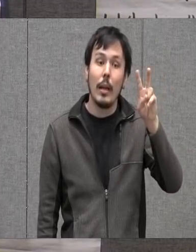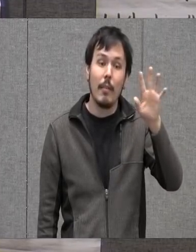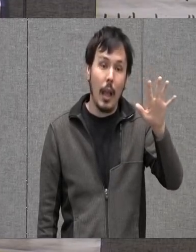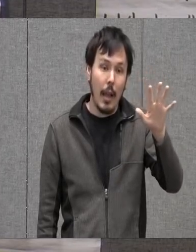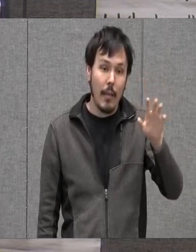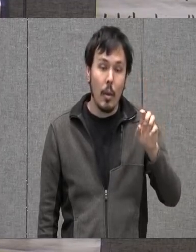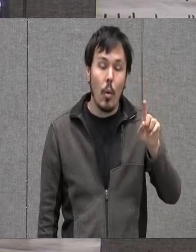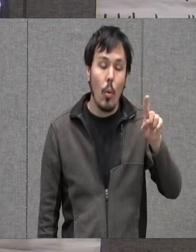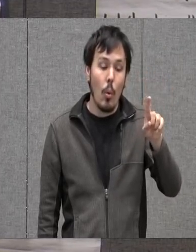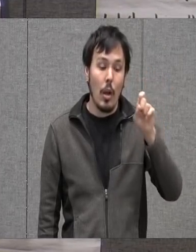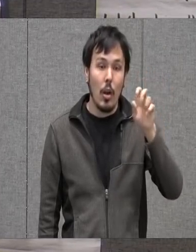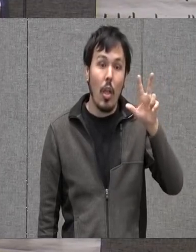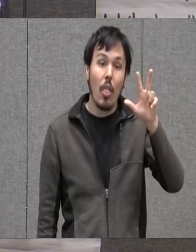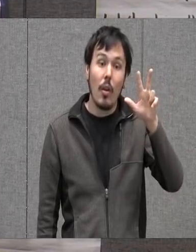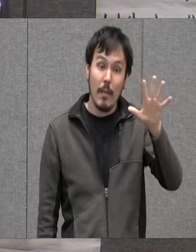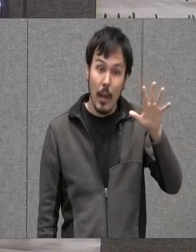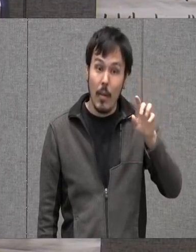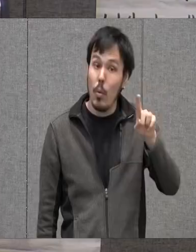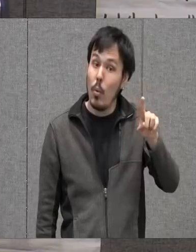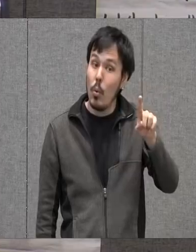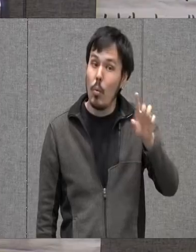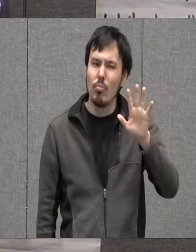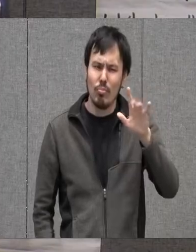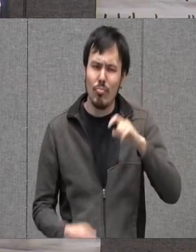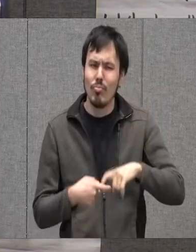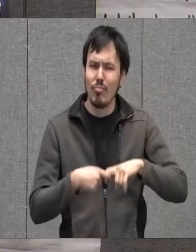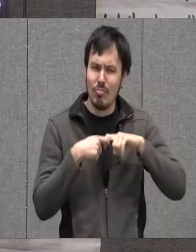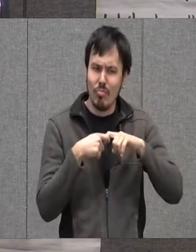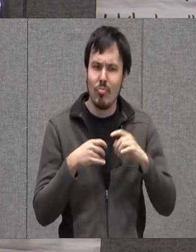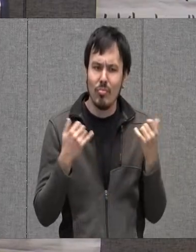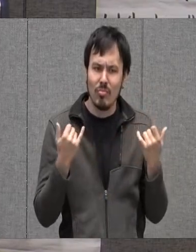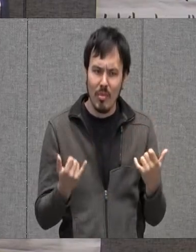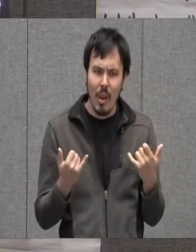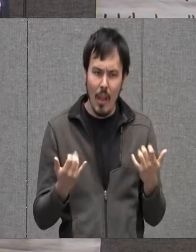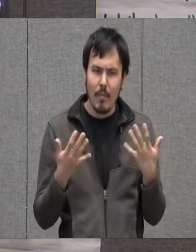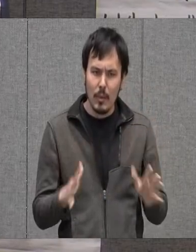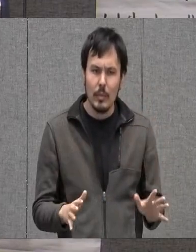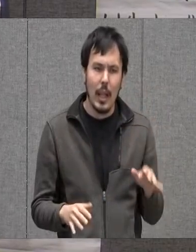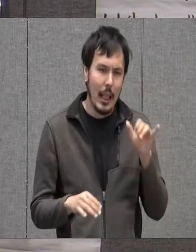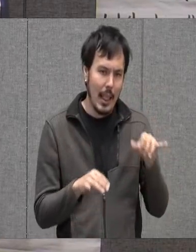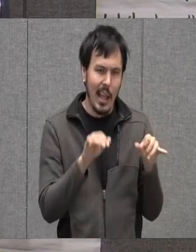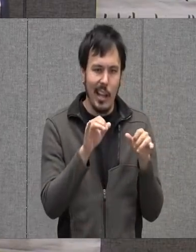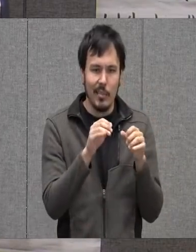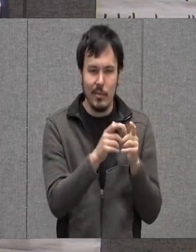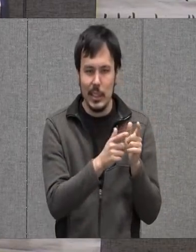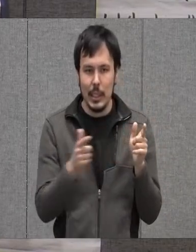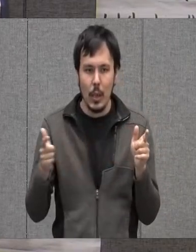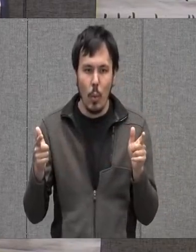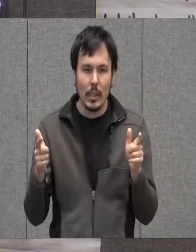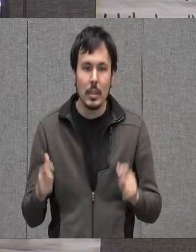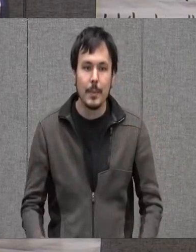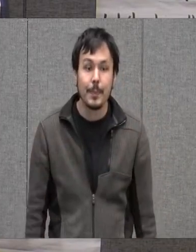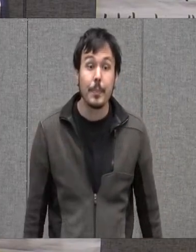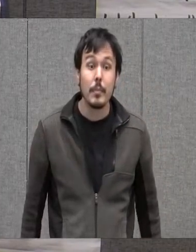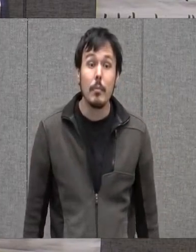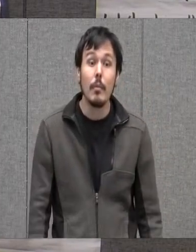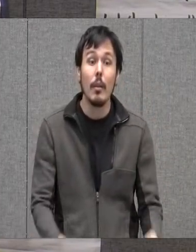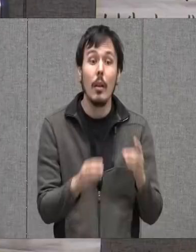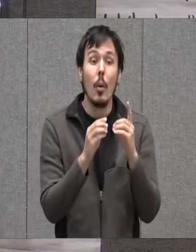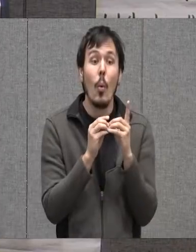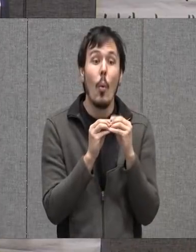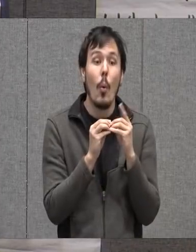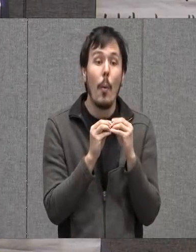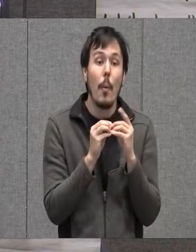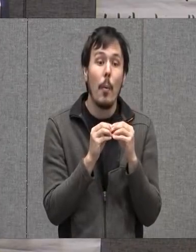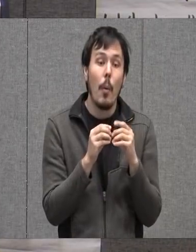125, 135. We'll stop there going through that sequence. Let's pick one more and practice